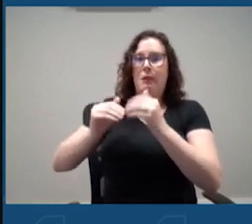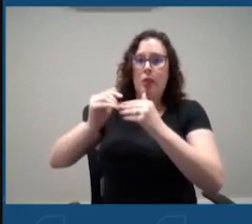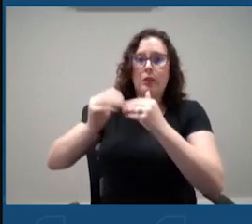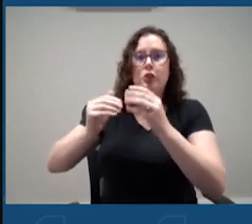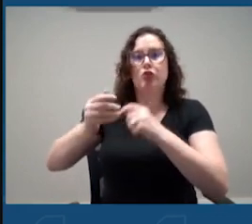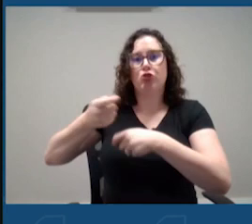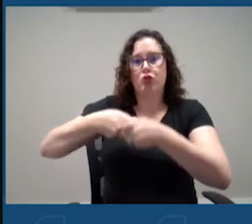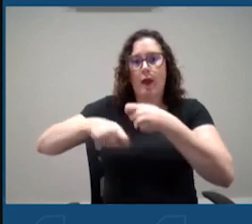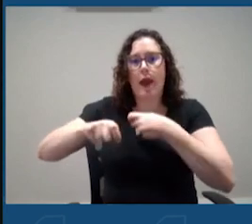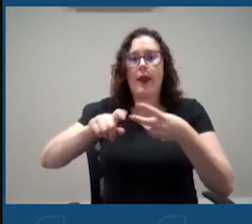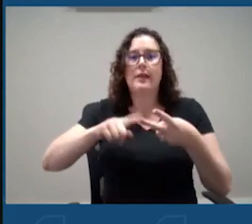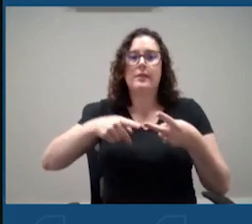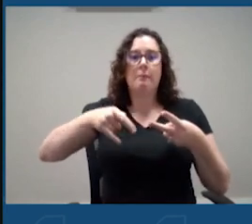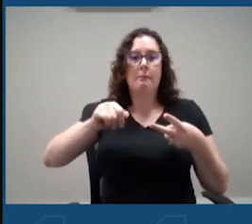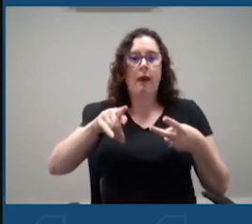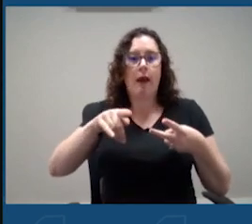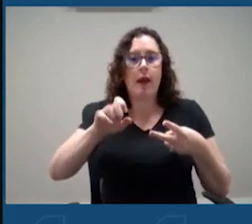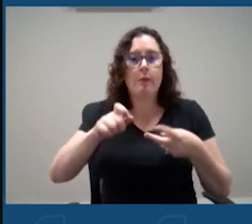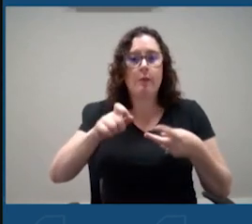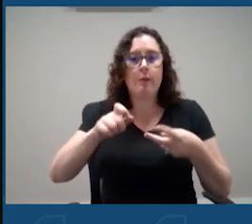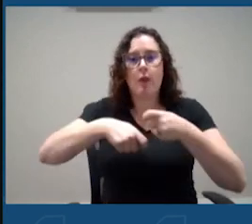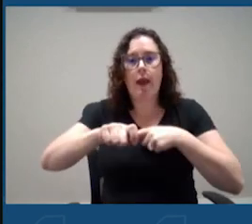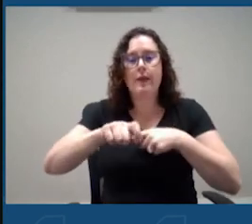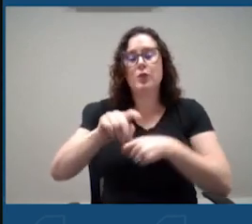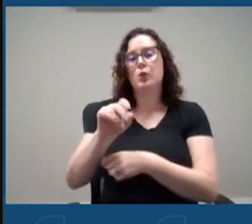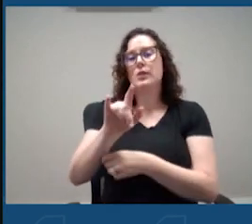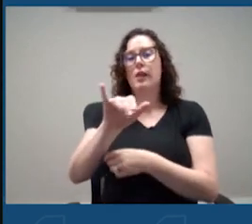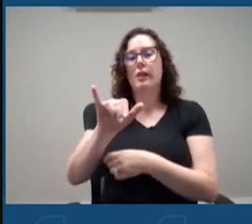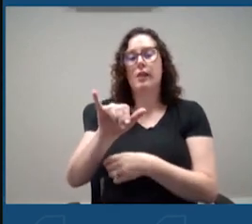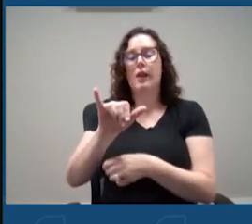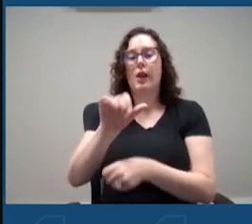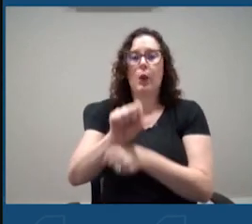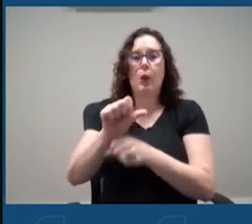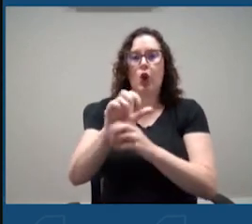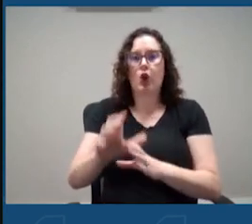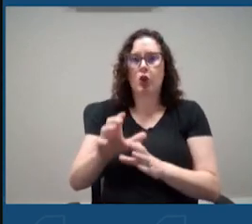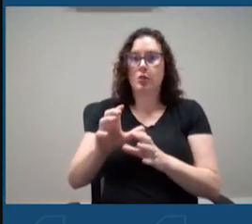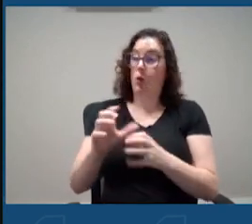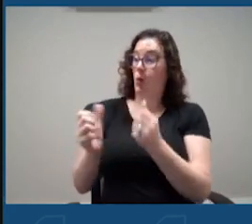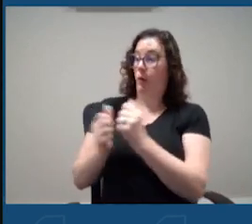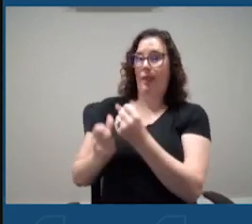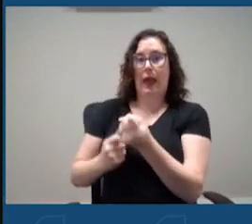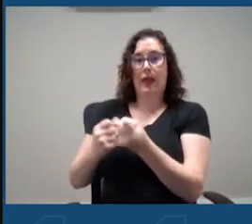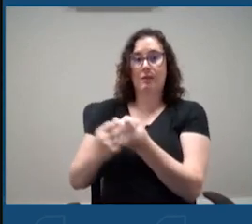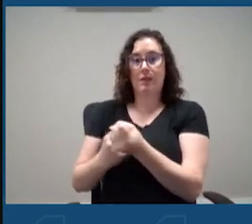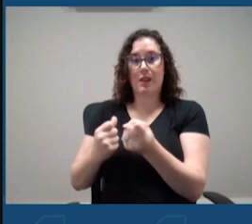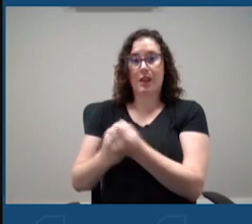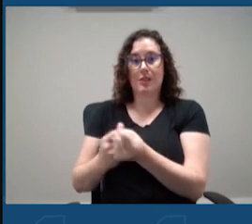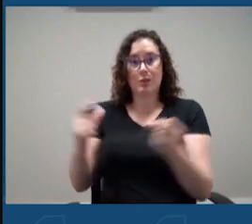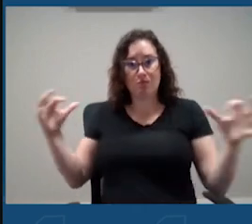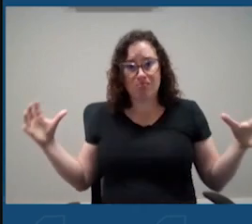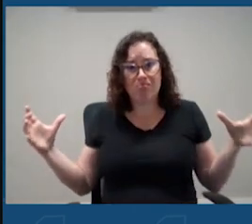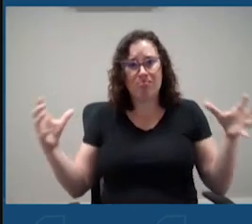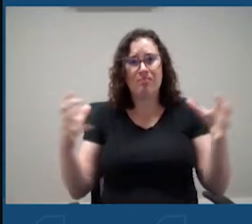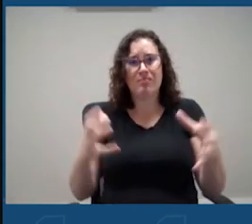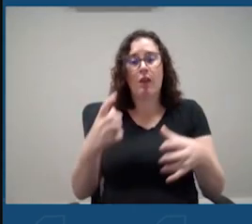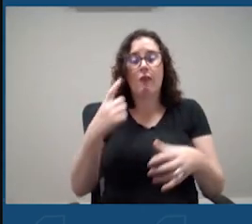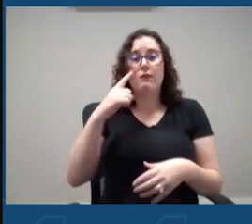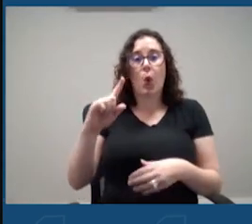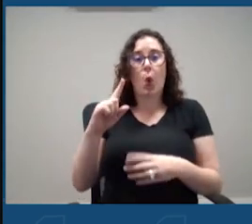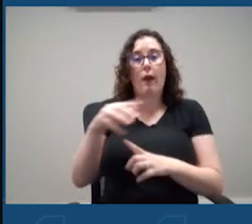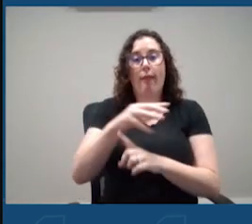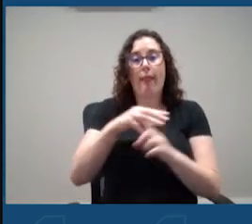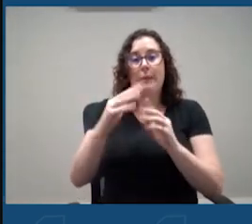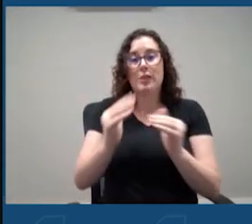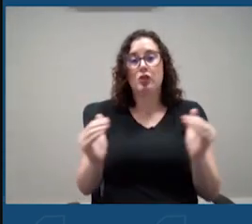utility workers came together with amazing advocates from the climate justice movement and environmental movement in